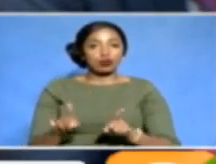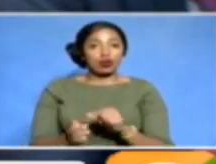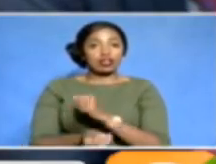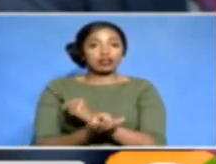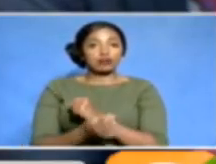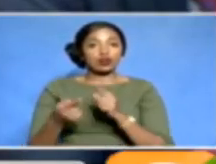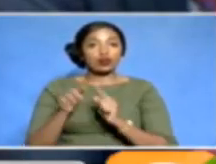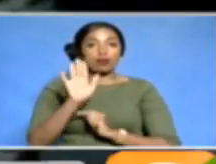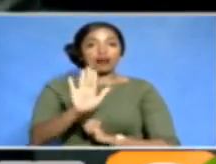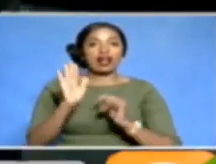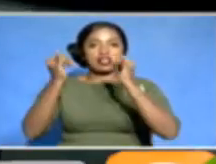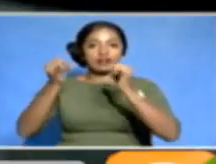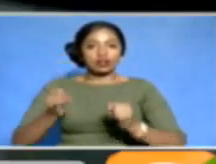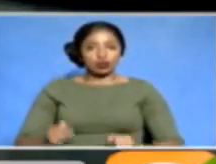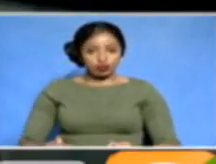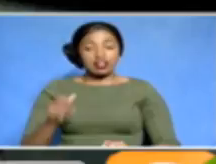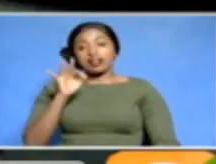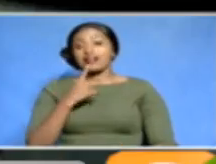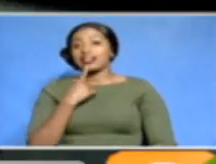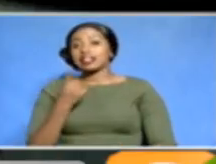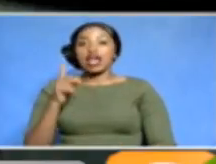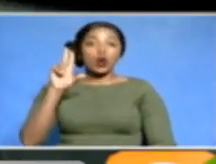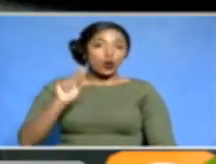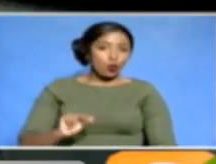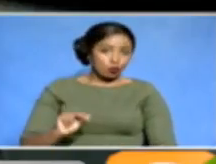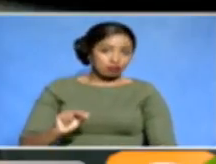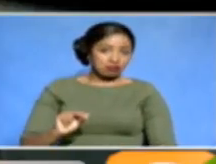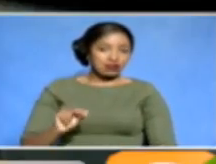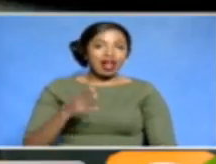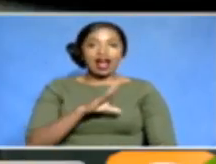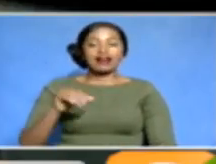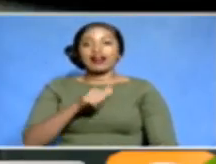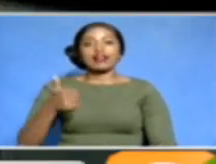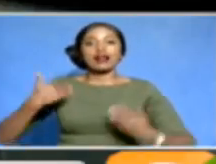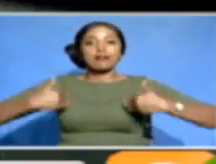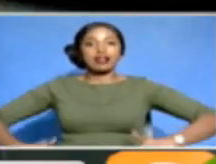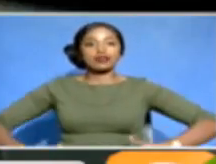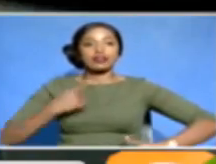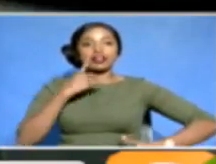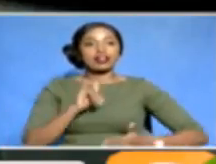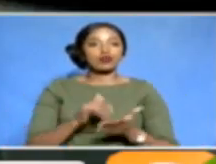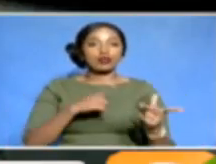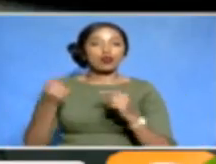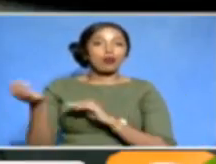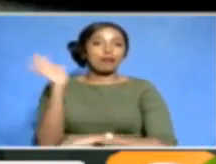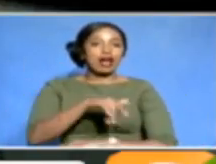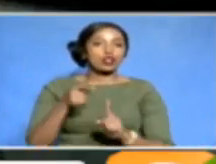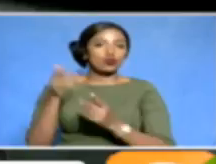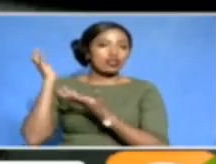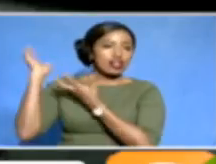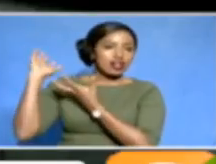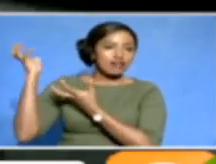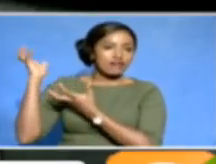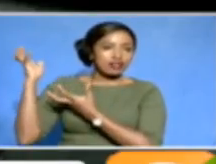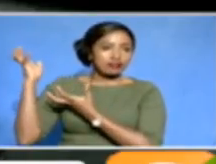an individual. If I say no, and somebody insists, I'll tell him, okay, I'm ready to go back to Kilifi. Our very